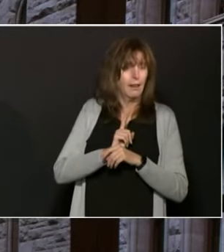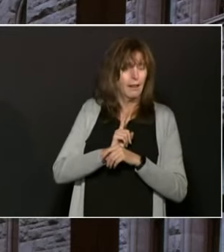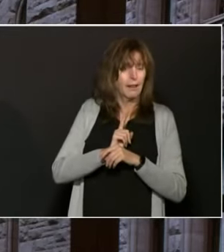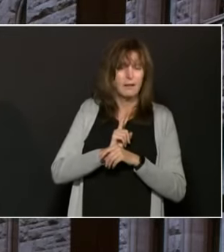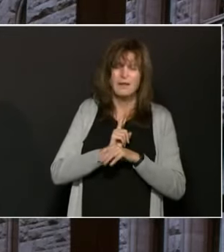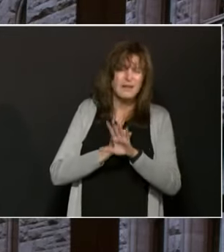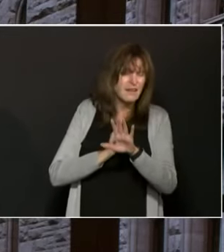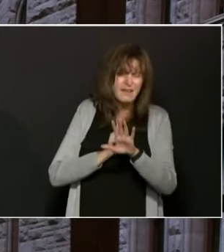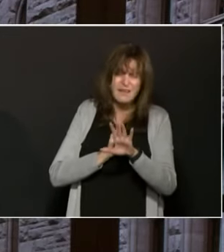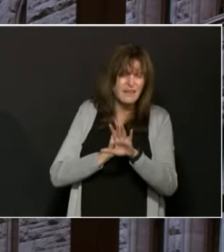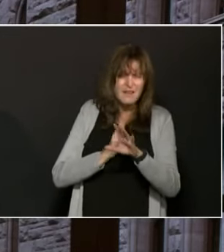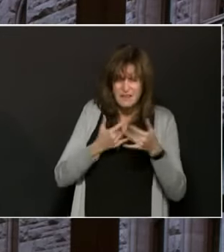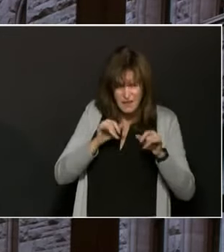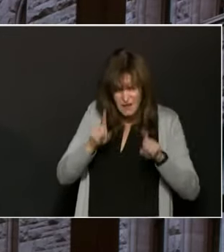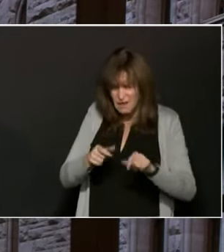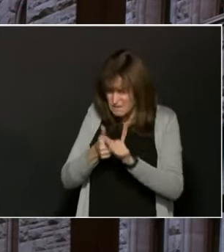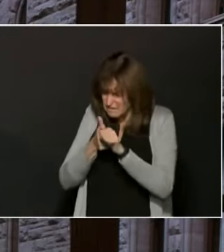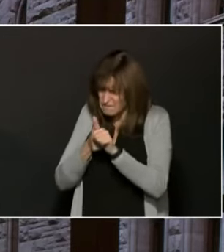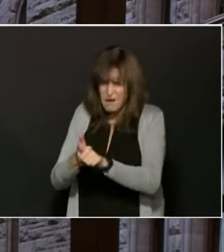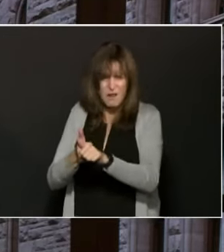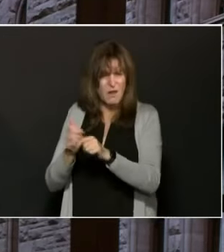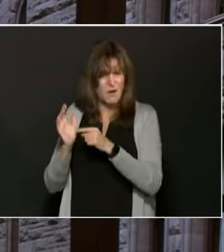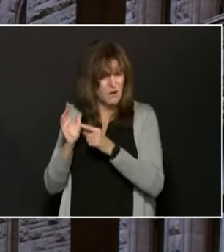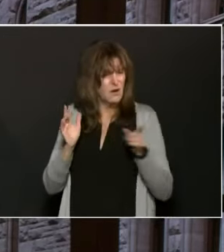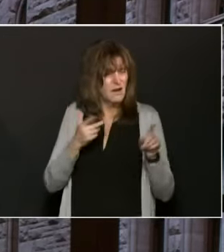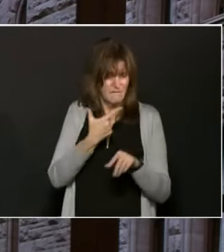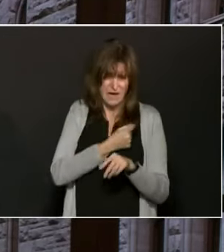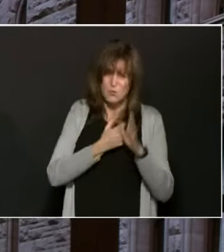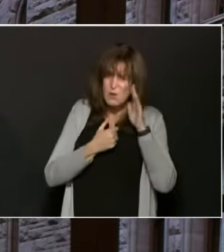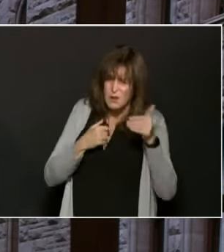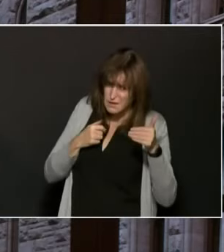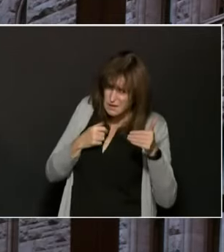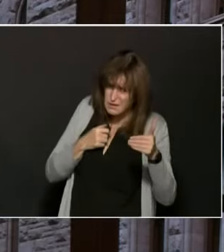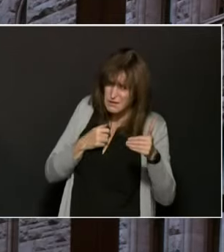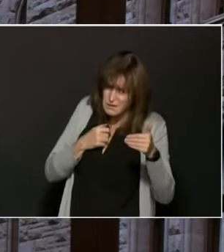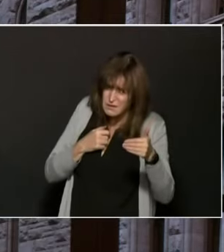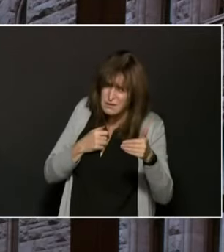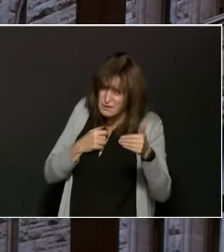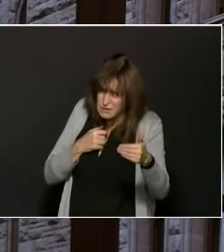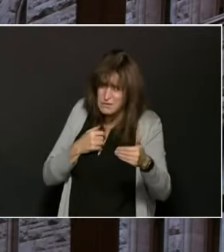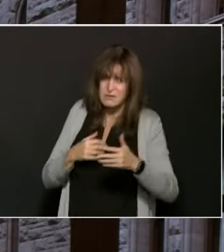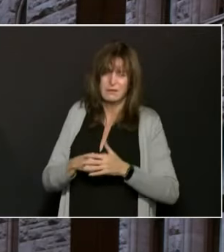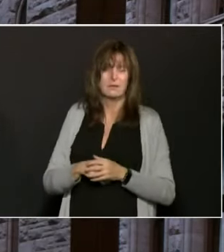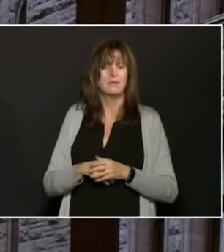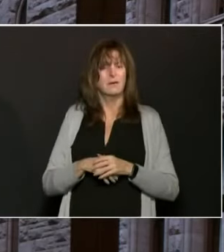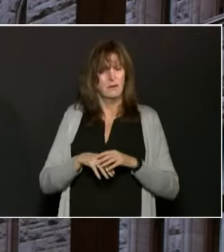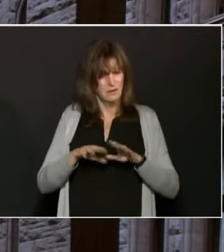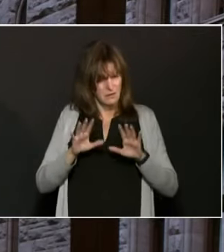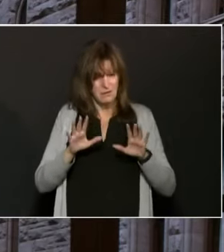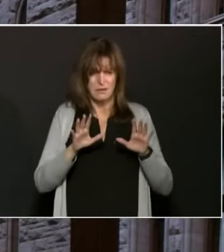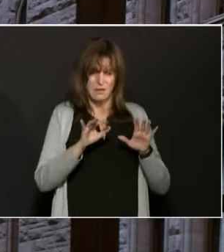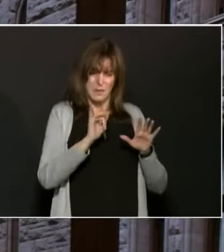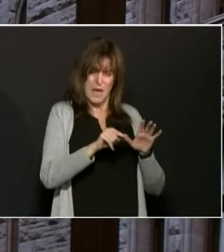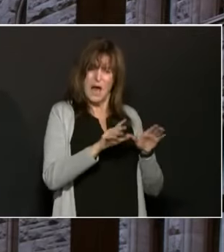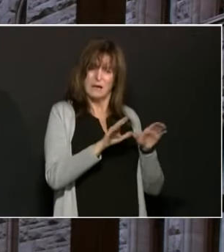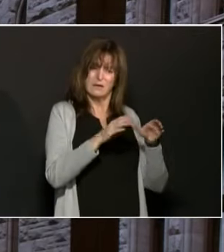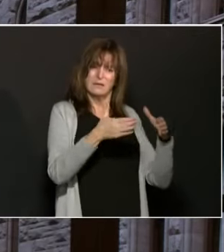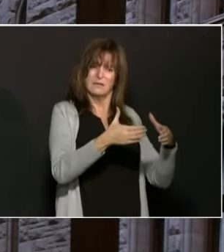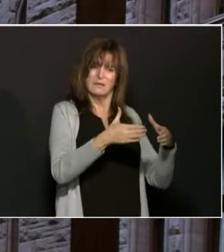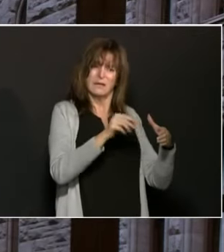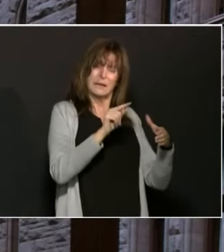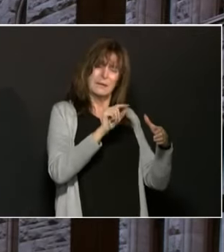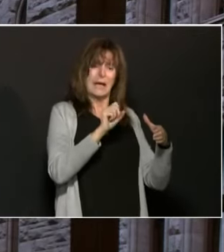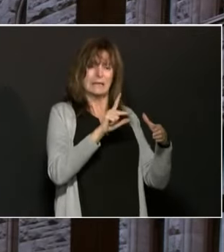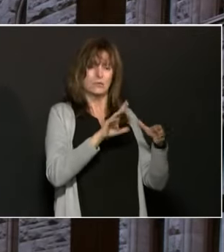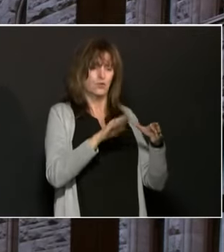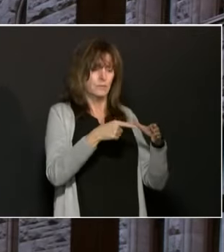point. My recommendations, I mean, I'm on the task force as an ex officio, and there's people at the work tables. Our staff are there who